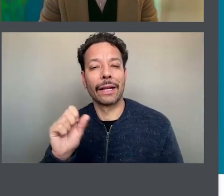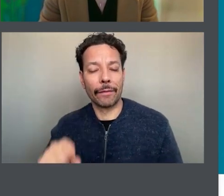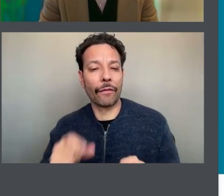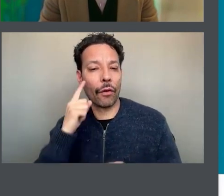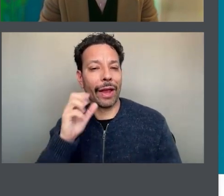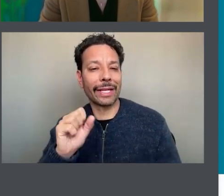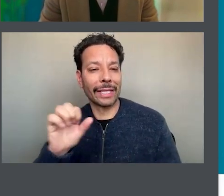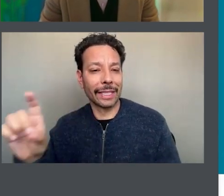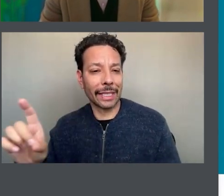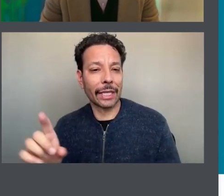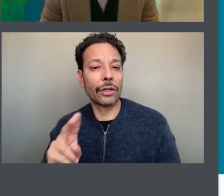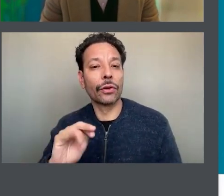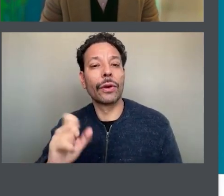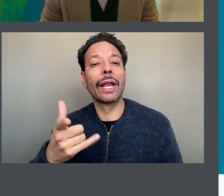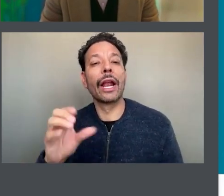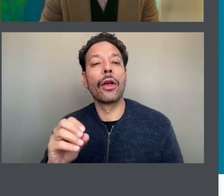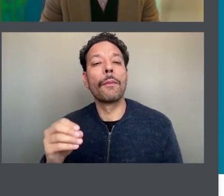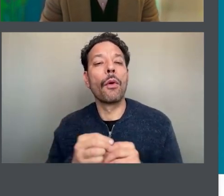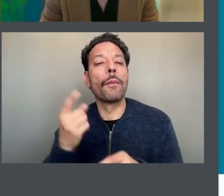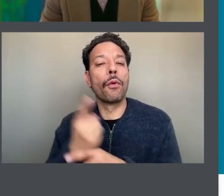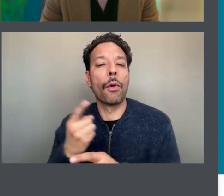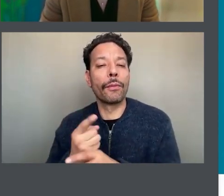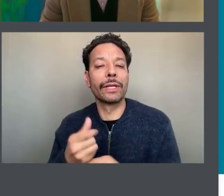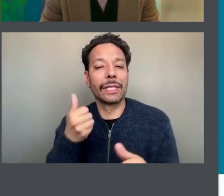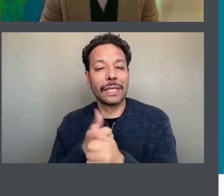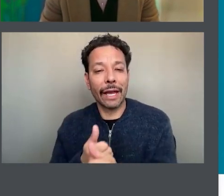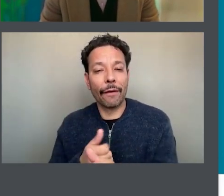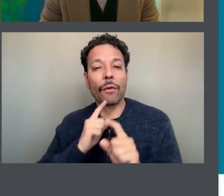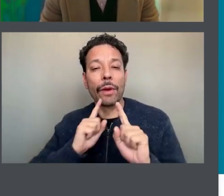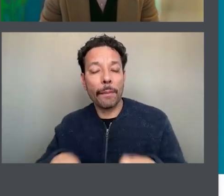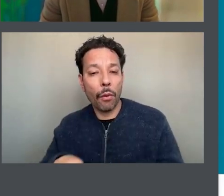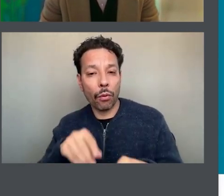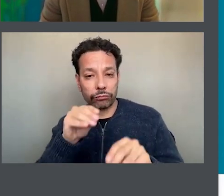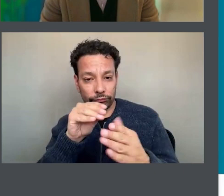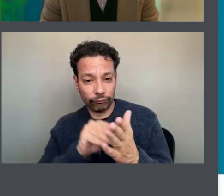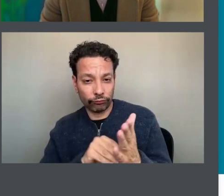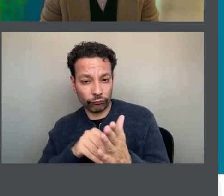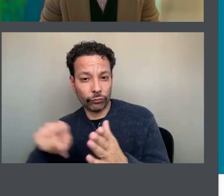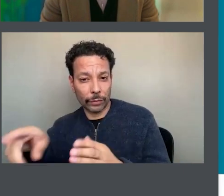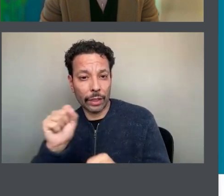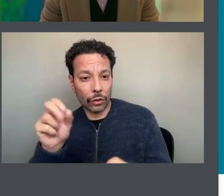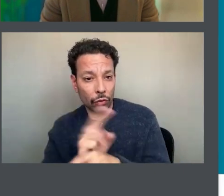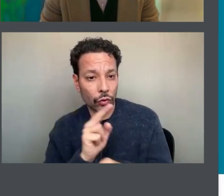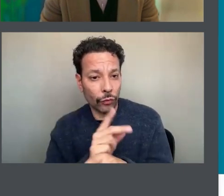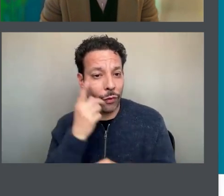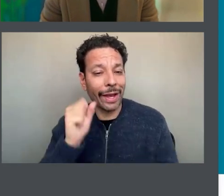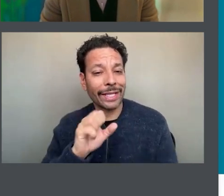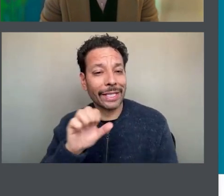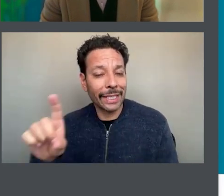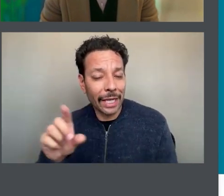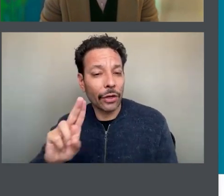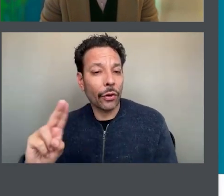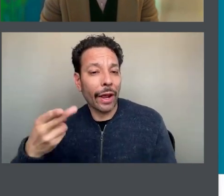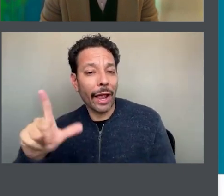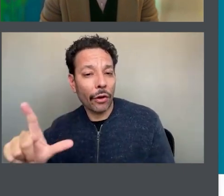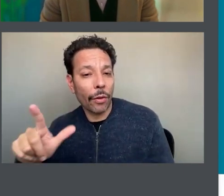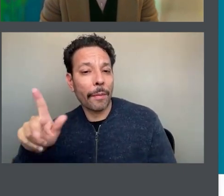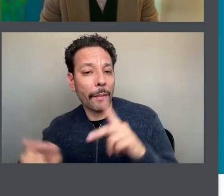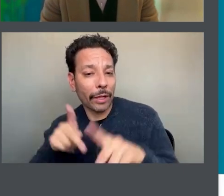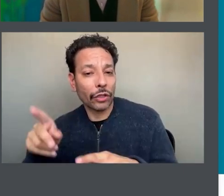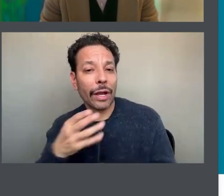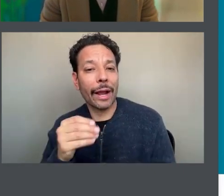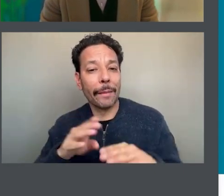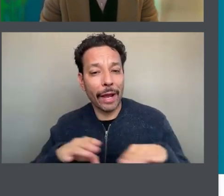SSD. Unihilo may also be a more appropriate self-report instrument to use for this SSD and unilateral hearing